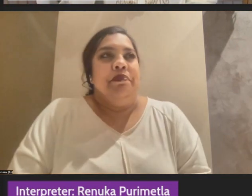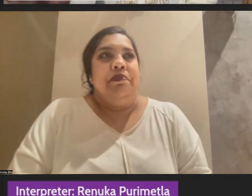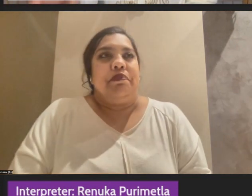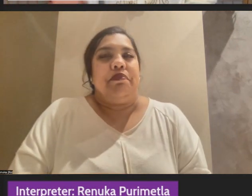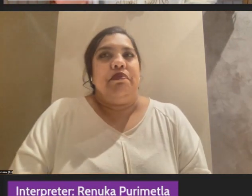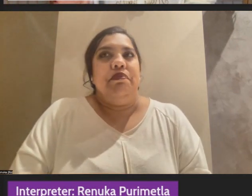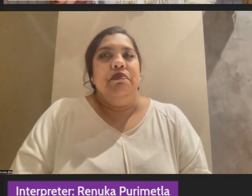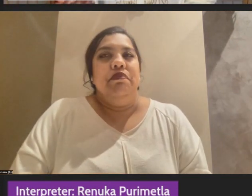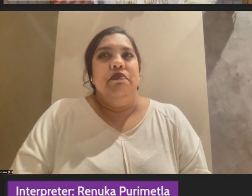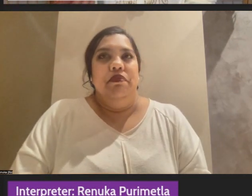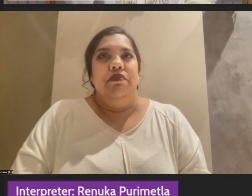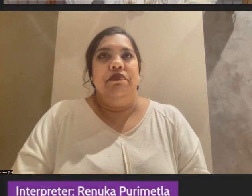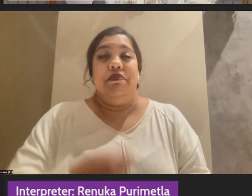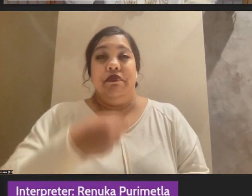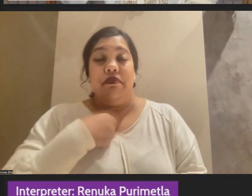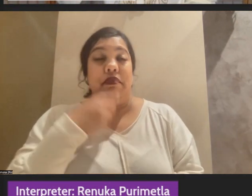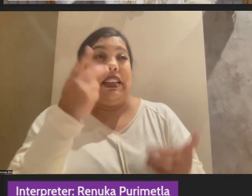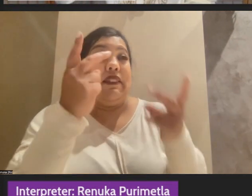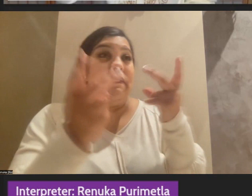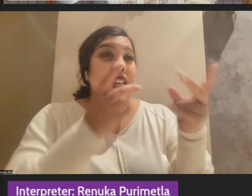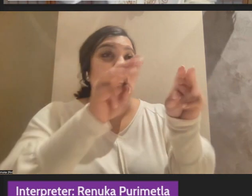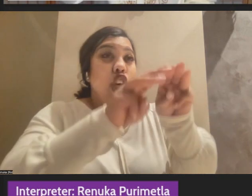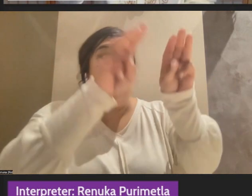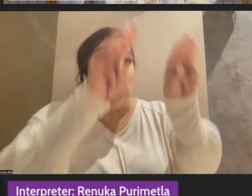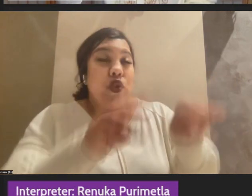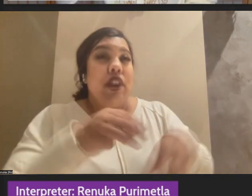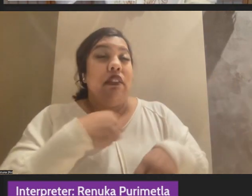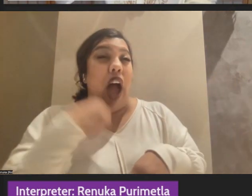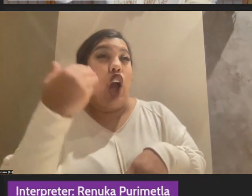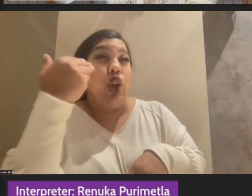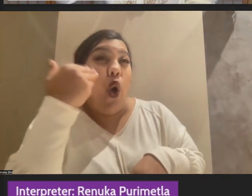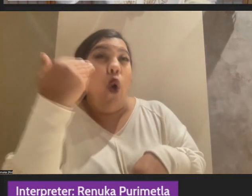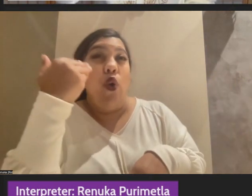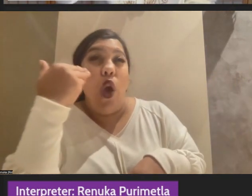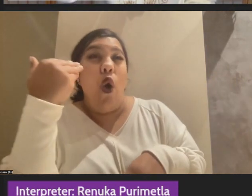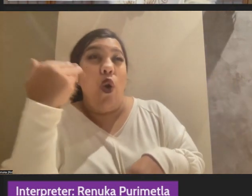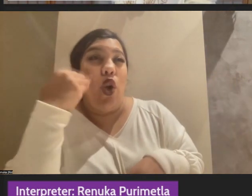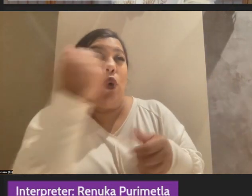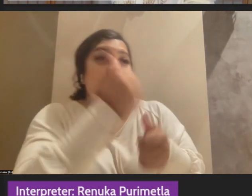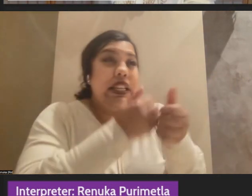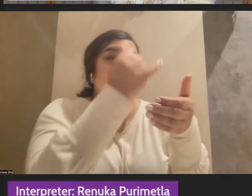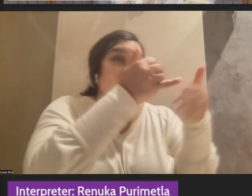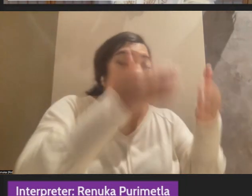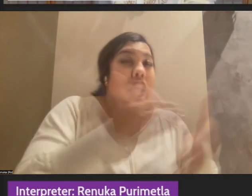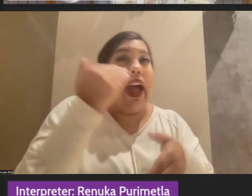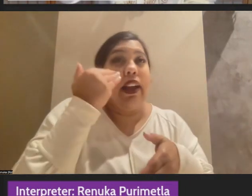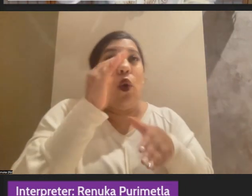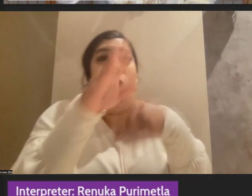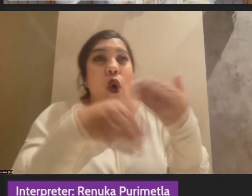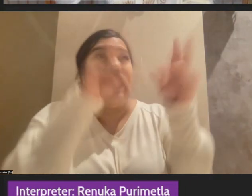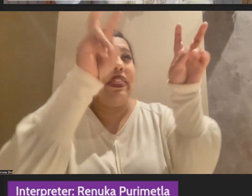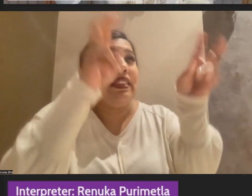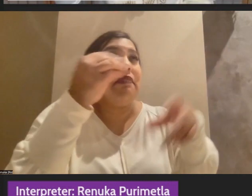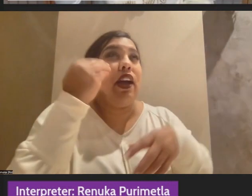I don't go to a museum and have to know the name of each artist and the theme or subject of each painting